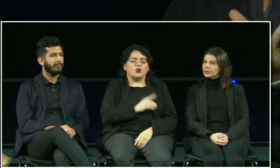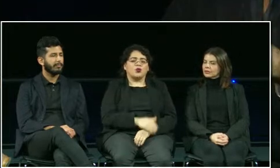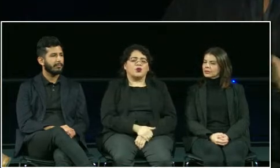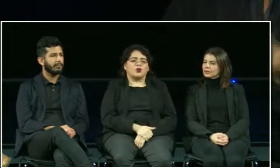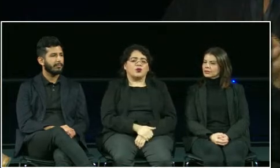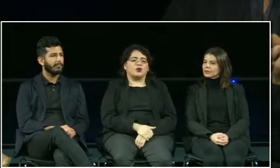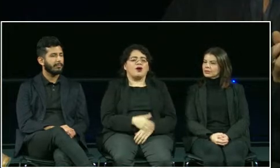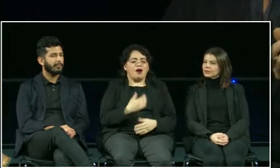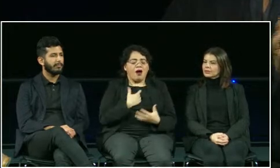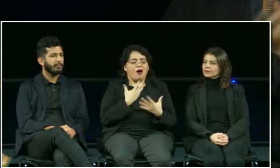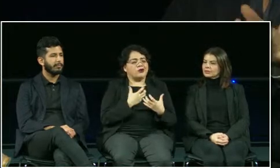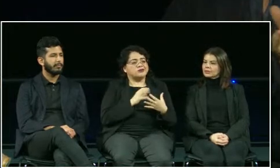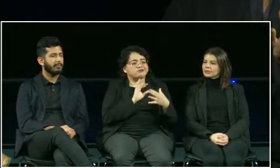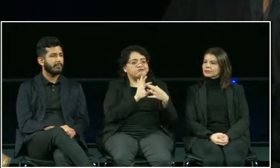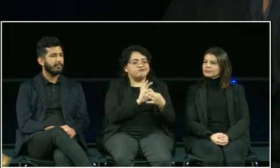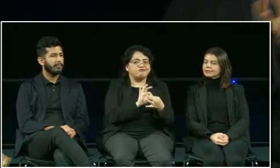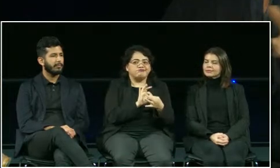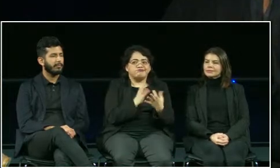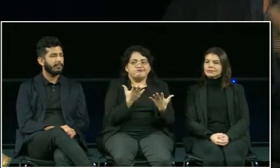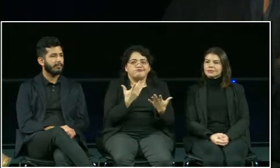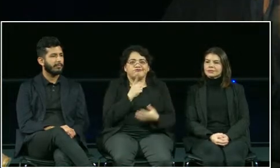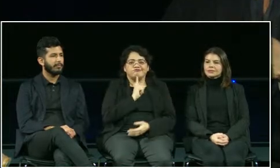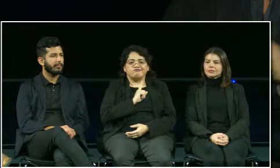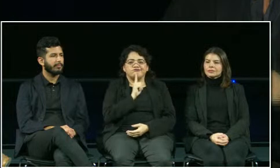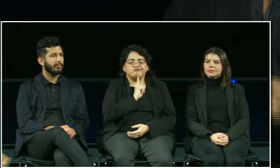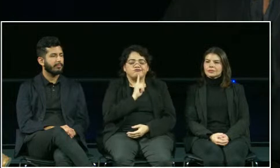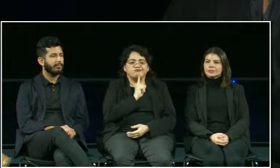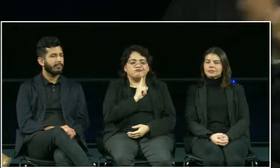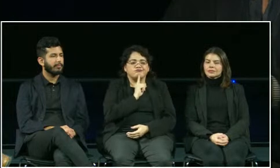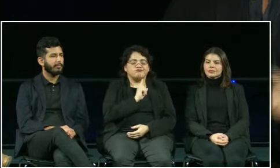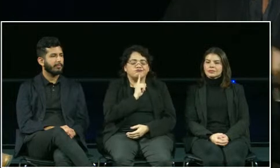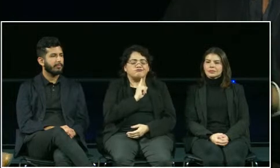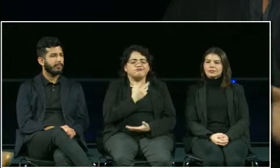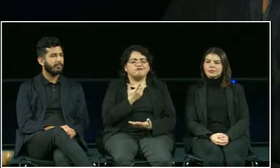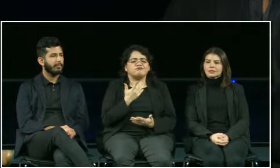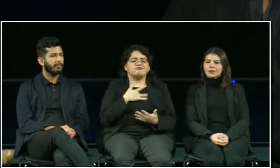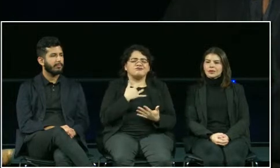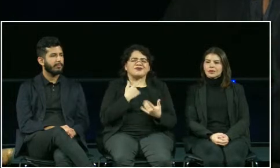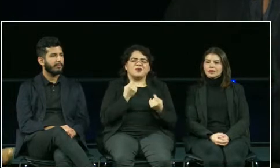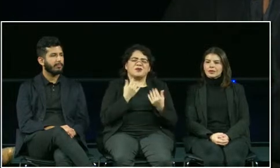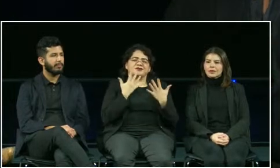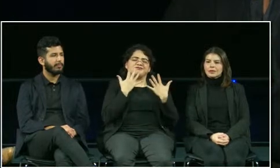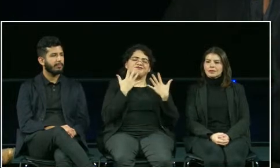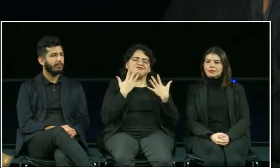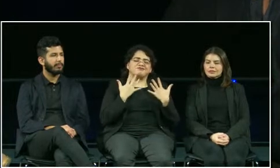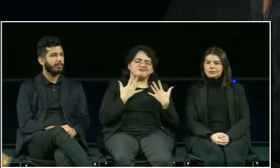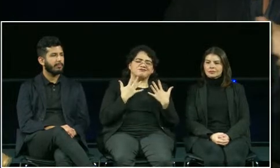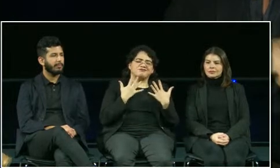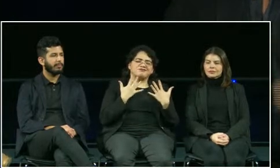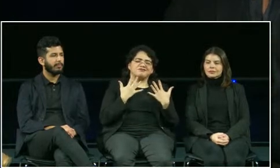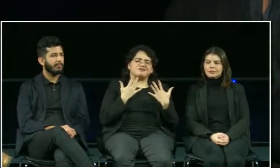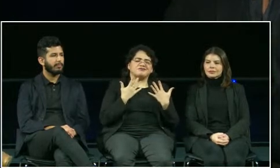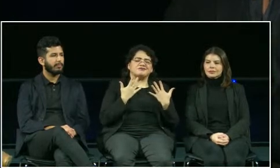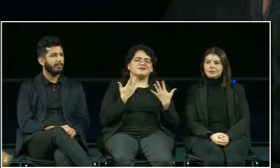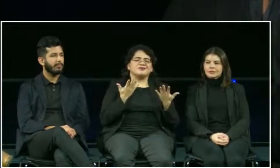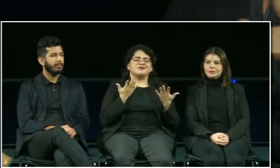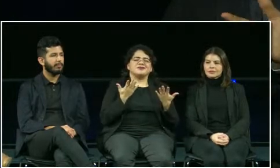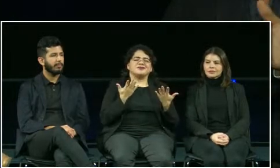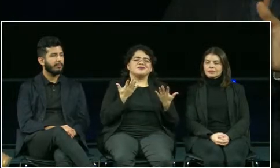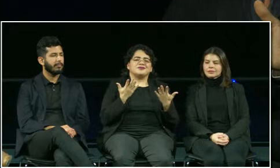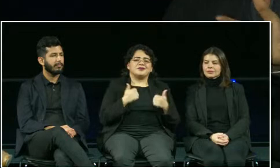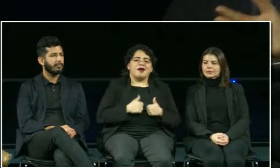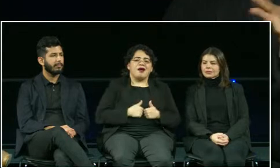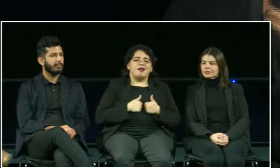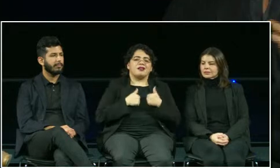you want to connect, and there's a melancholy to the story, and there's also this that